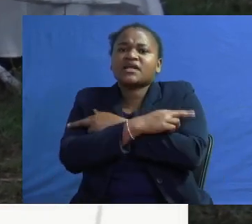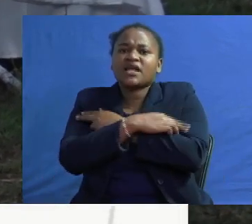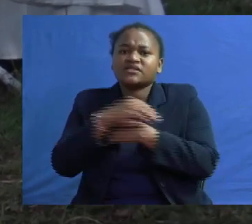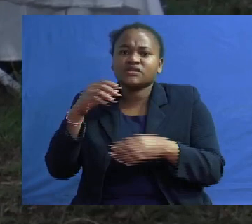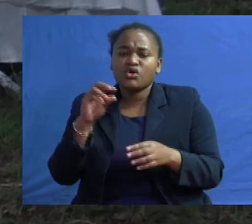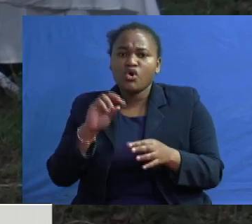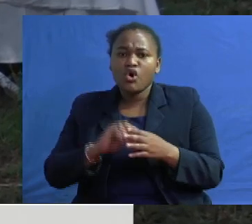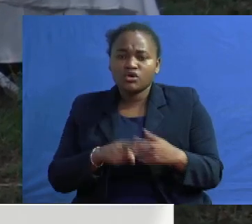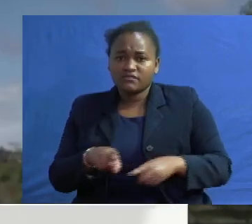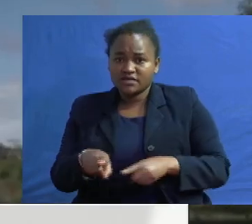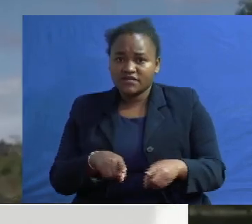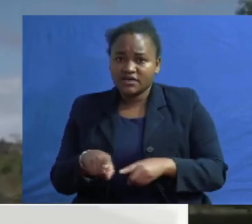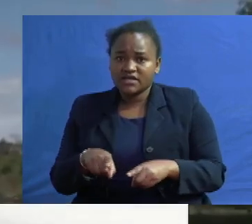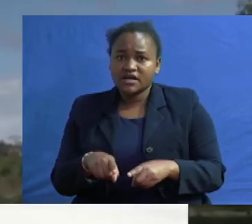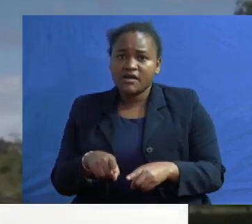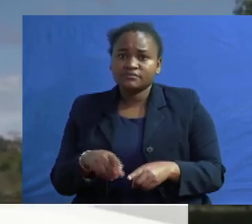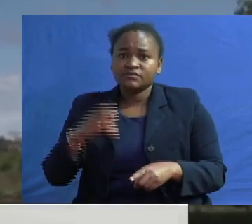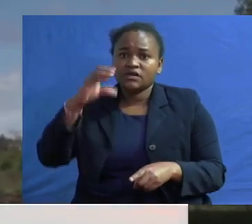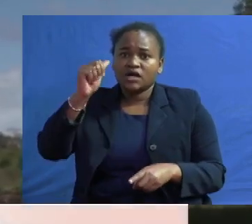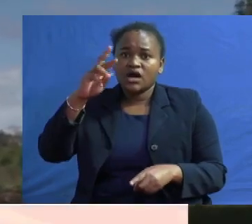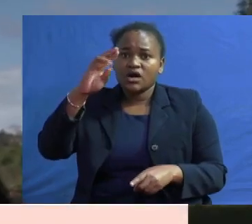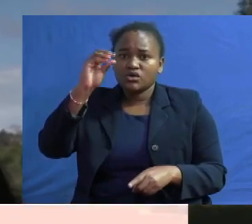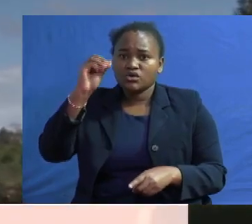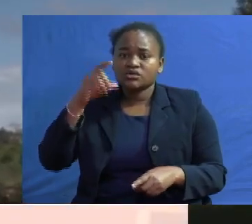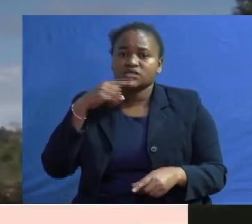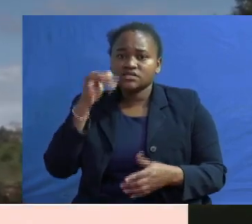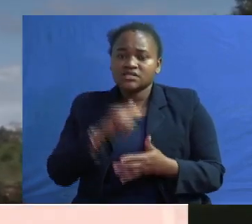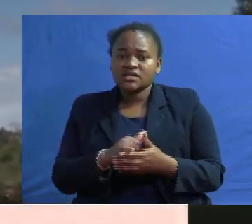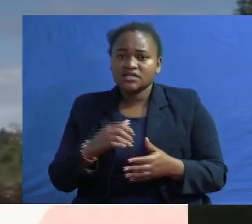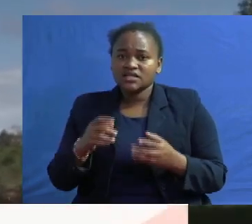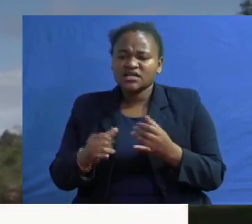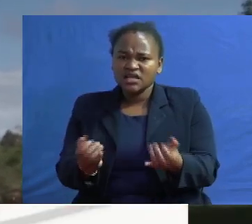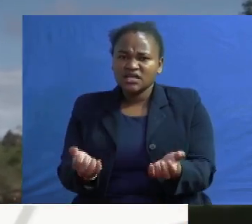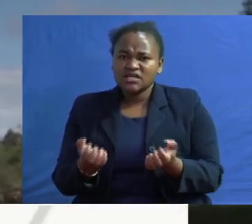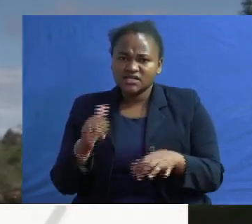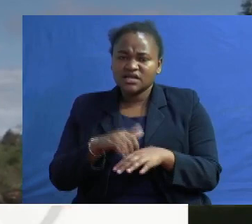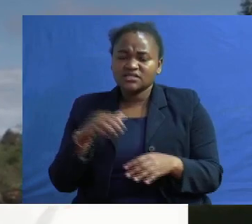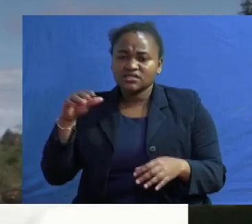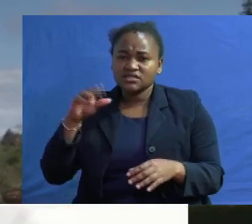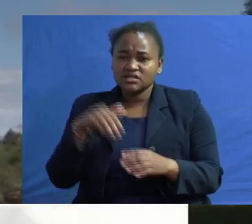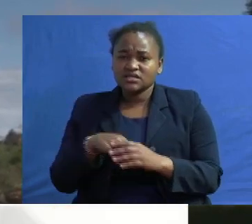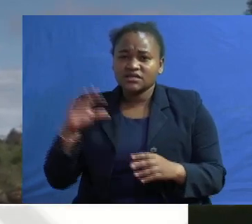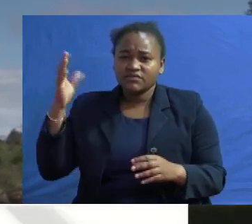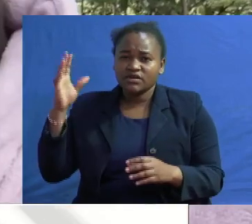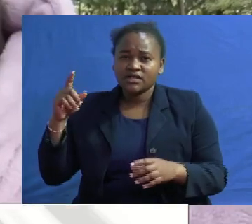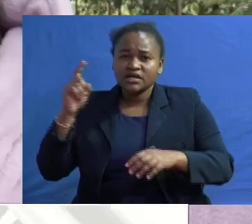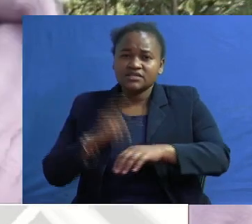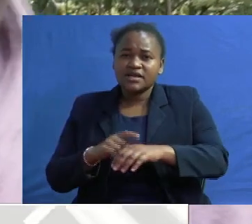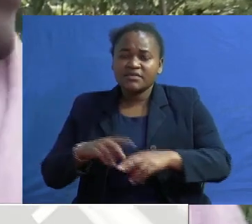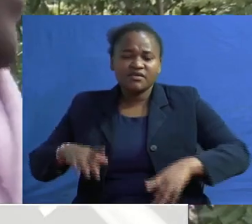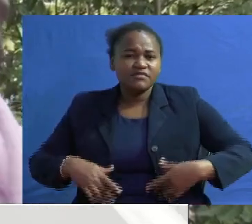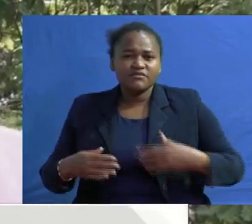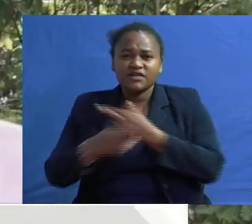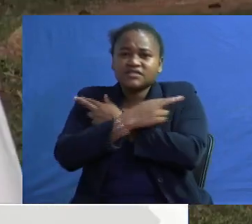tours. Carol Kihara, a customer, says she meets the therapist in the forest whenever she feels fatigued and enjoys